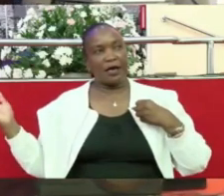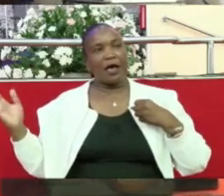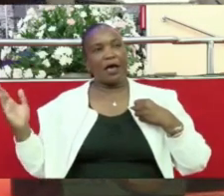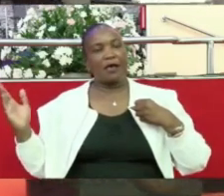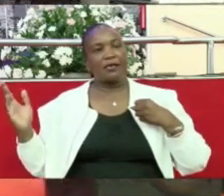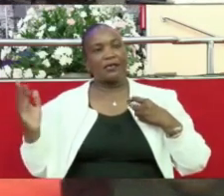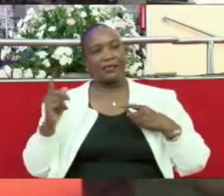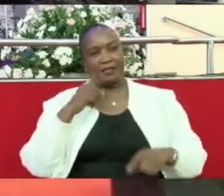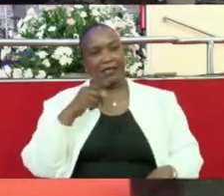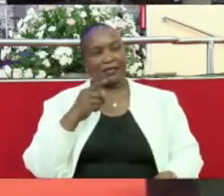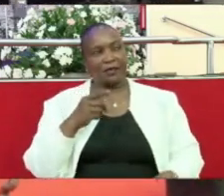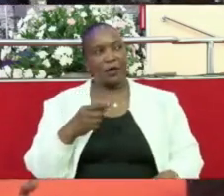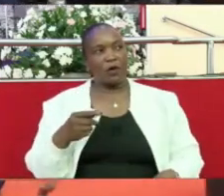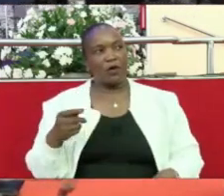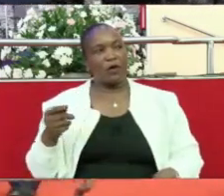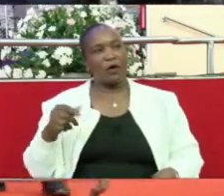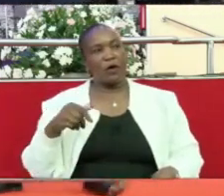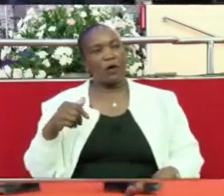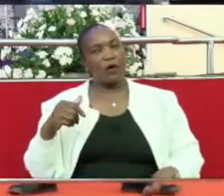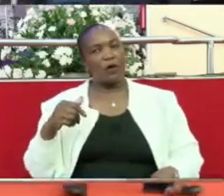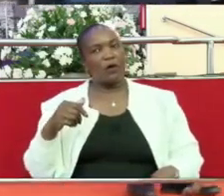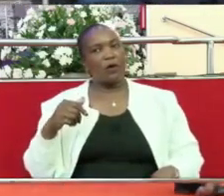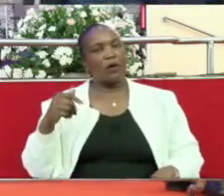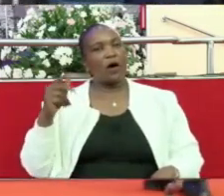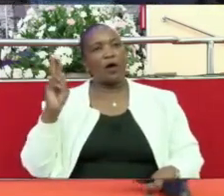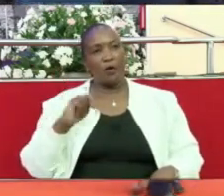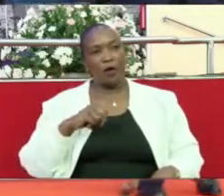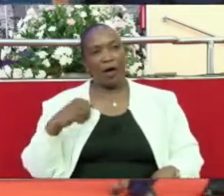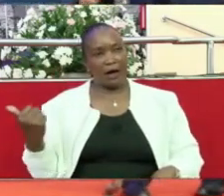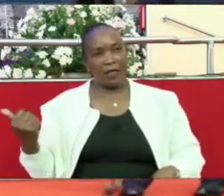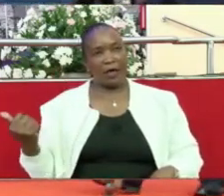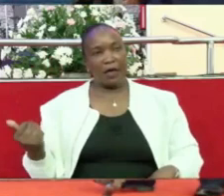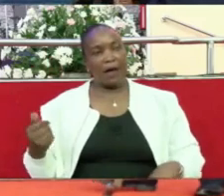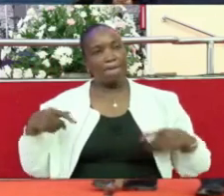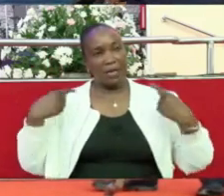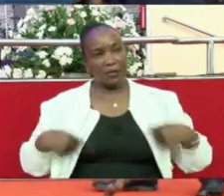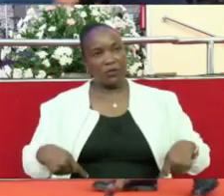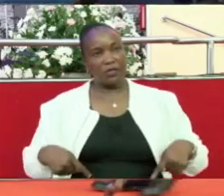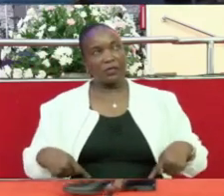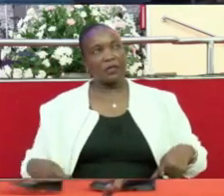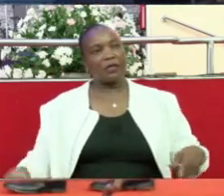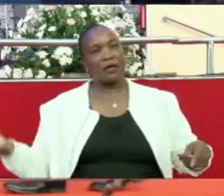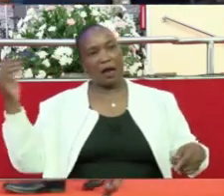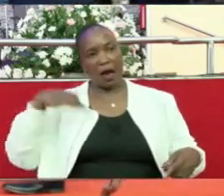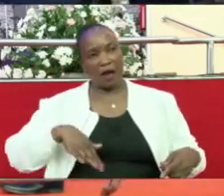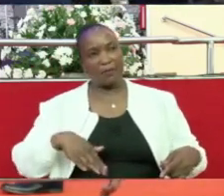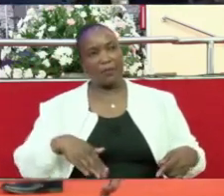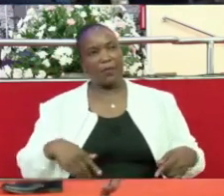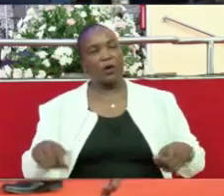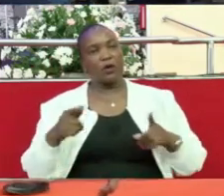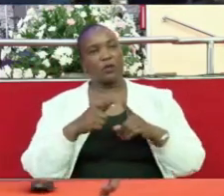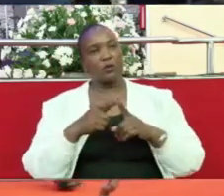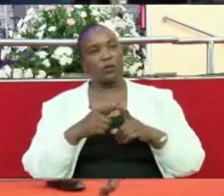reason? Why are you replacing him? And the person or the clique of people that wanted